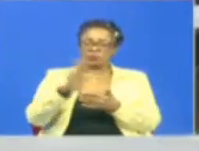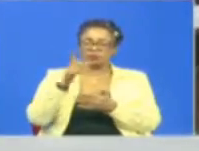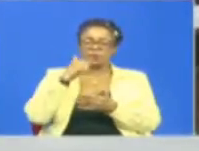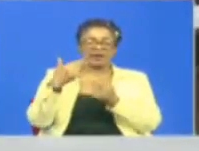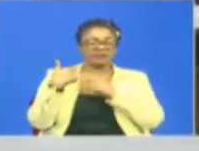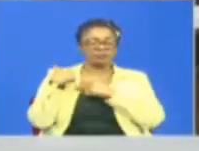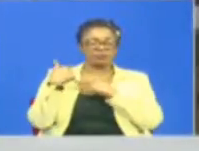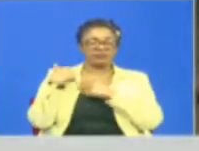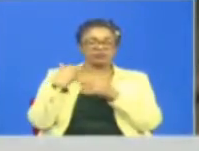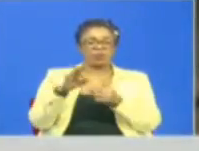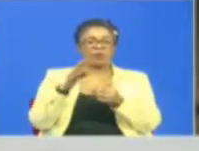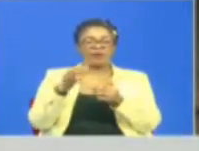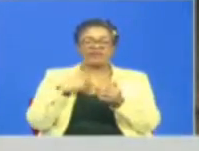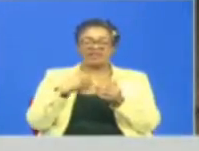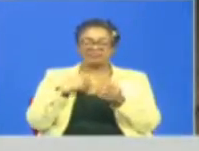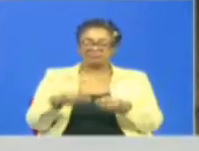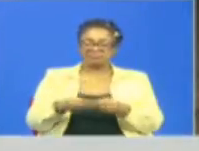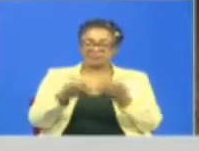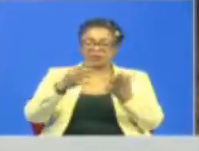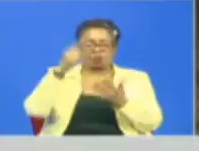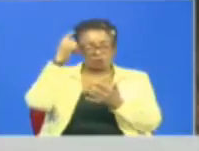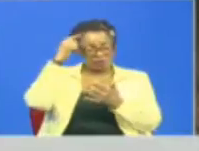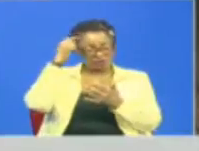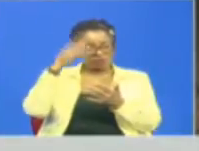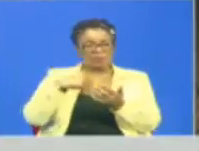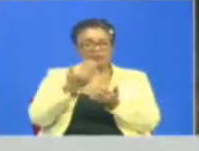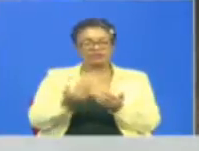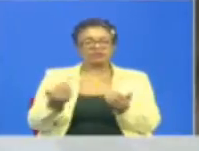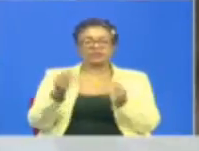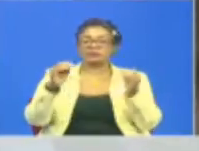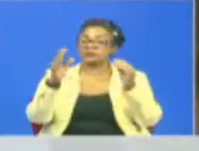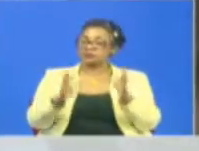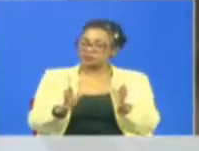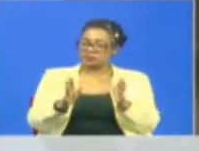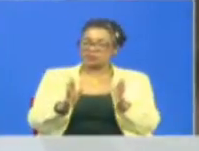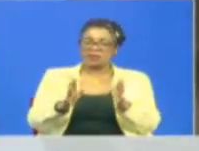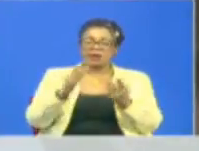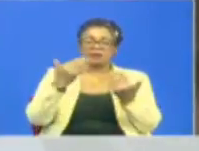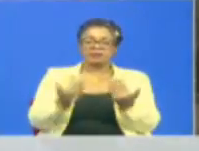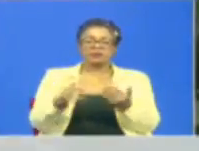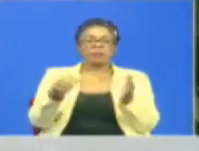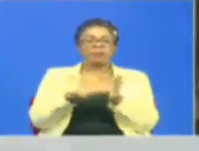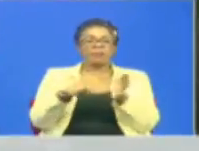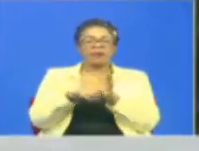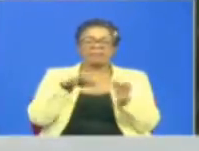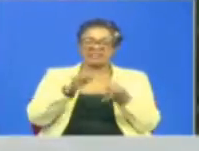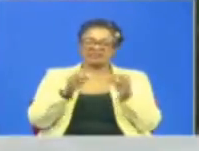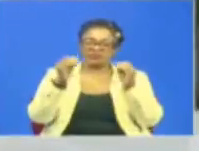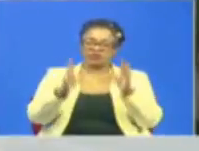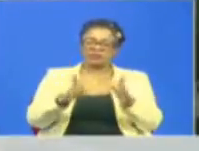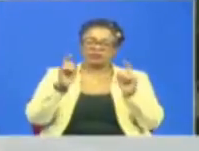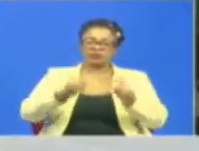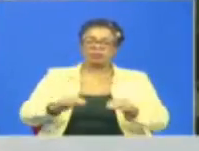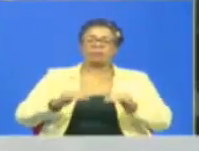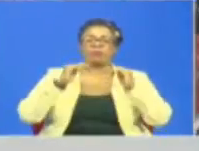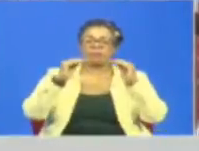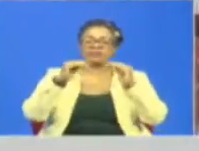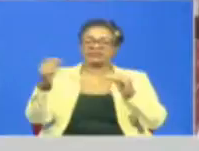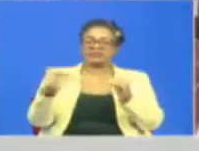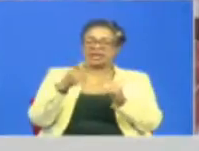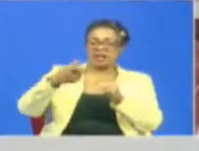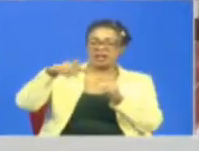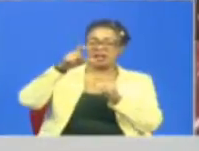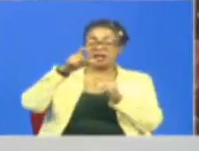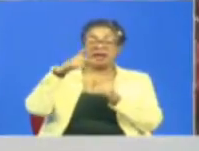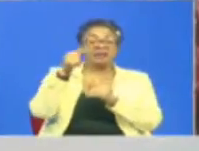of imparting knowledge on our children. The bone of contention has been whether teachers should be promoted and their salaries raised under the